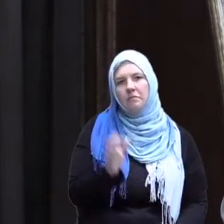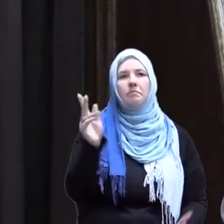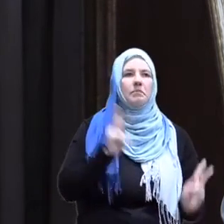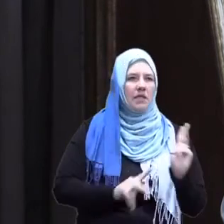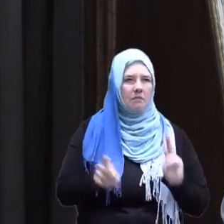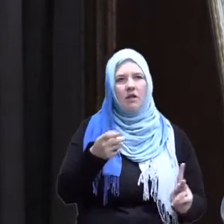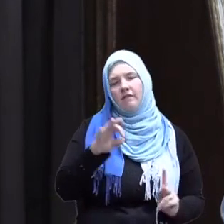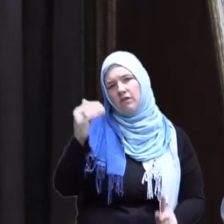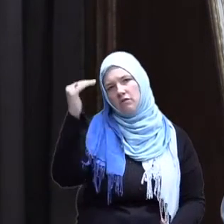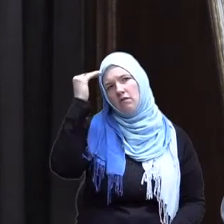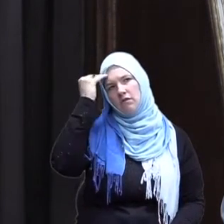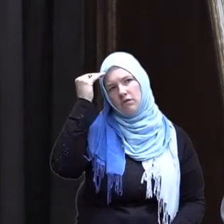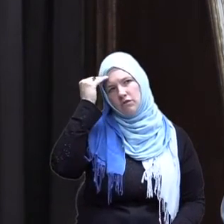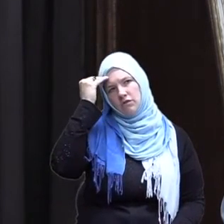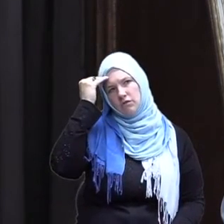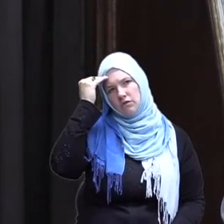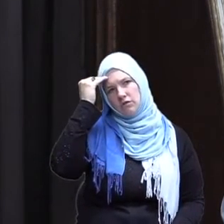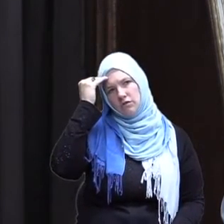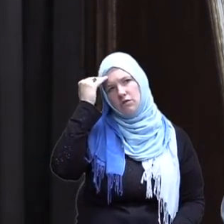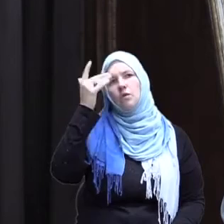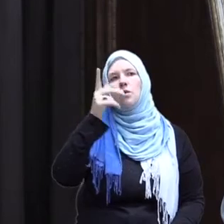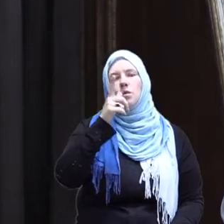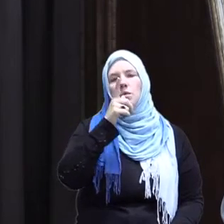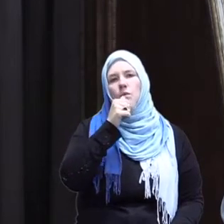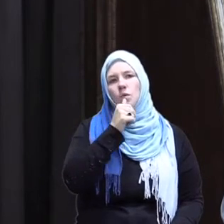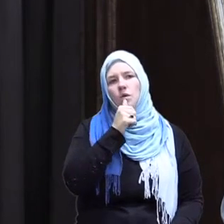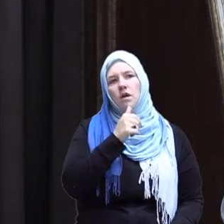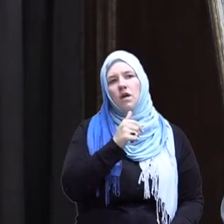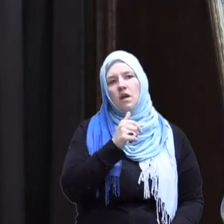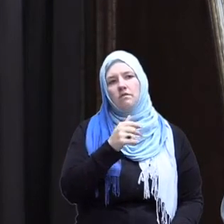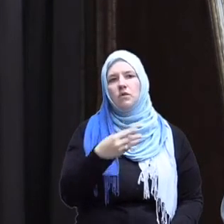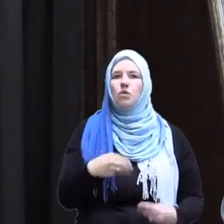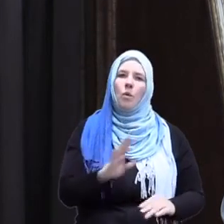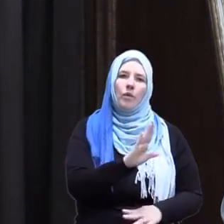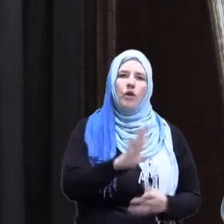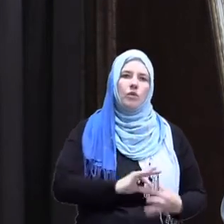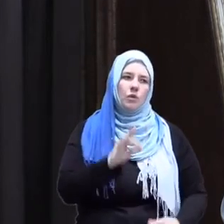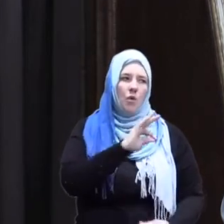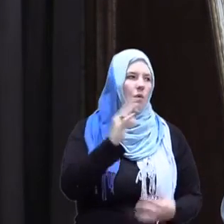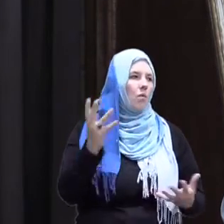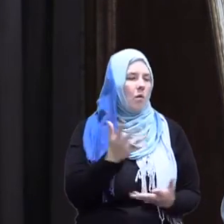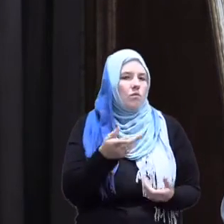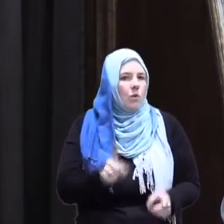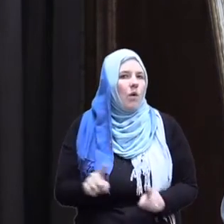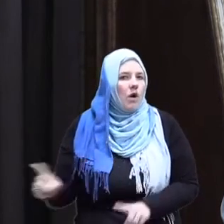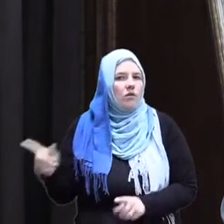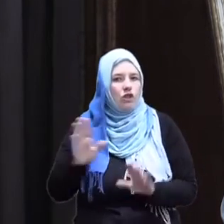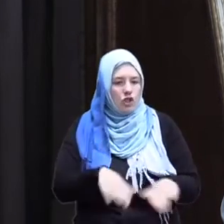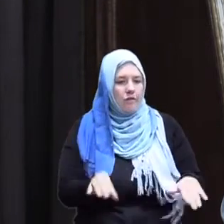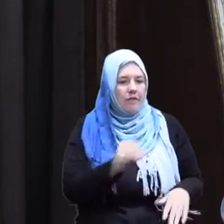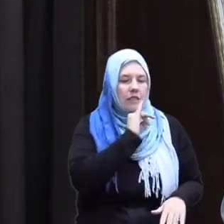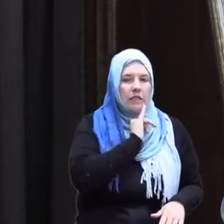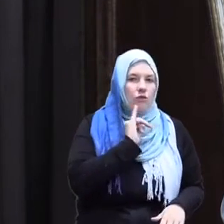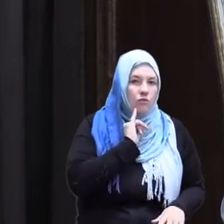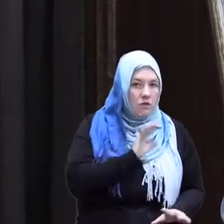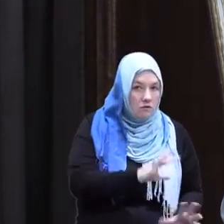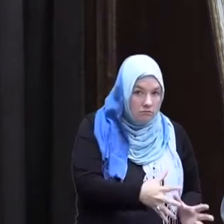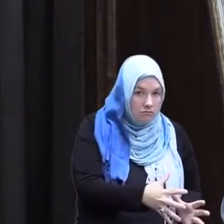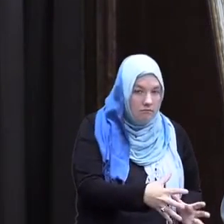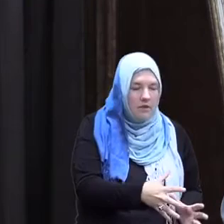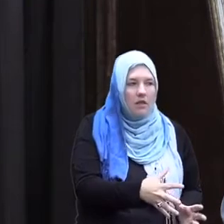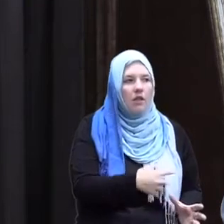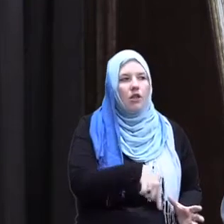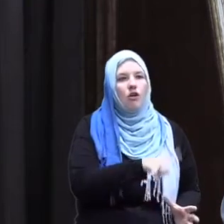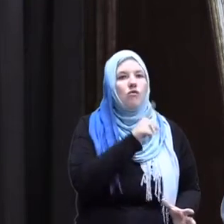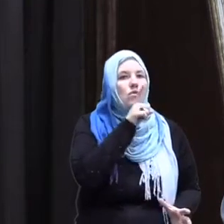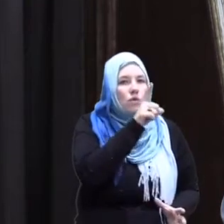people of knowledge, unfortunately, who have sold their souls. What was going on with the children of Israel is that the